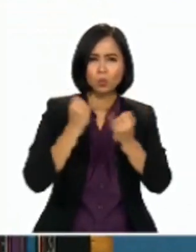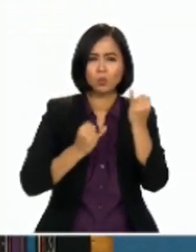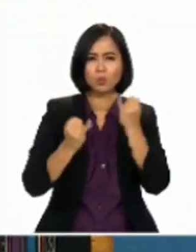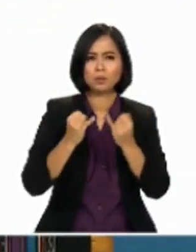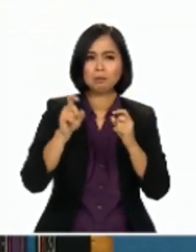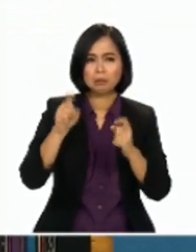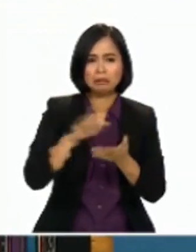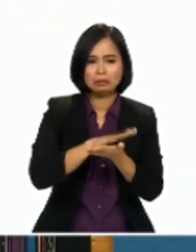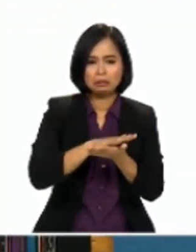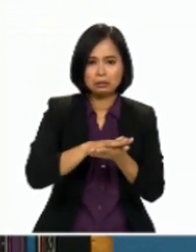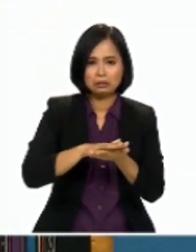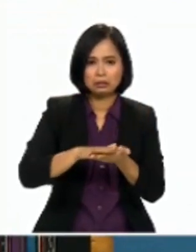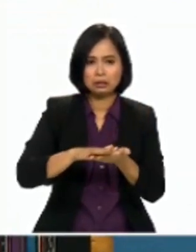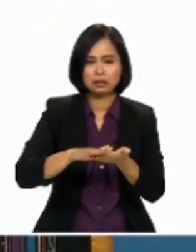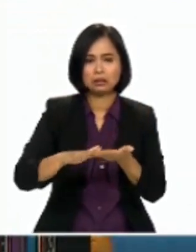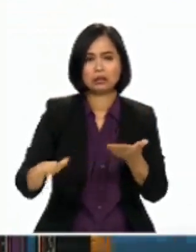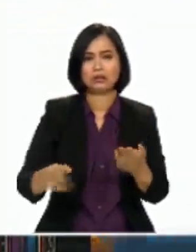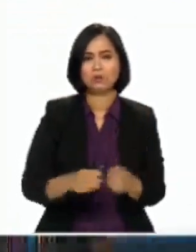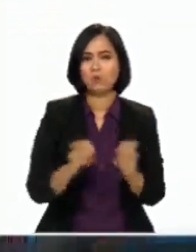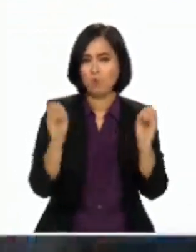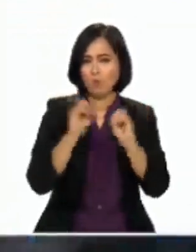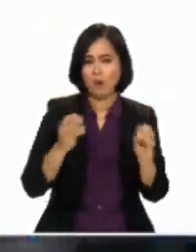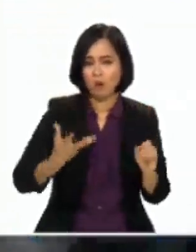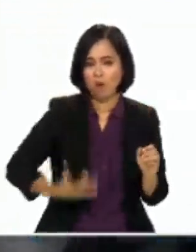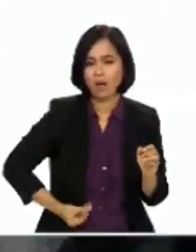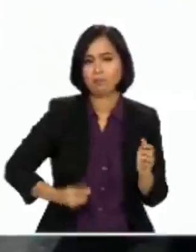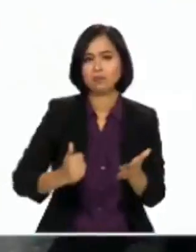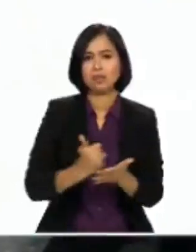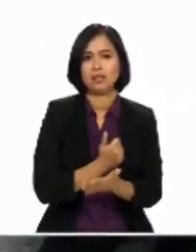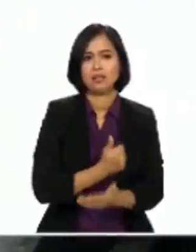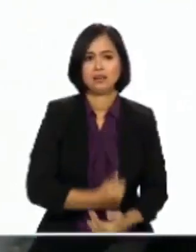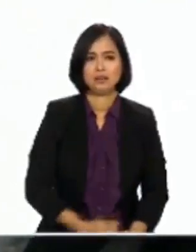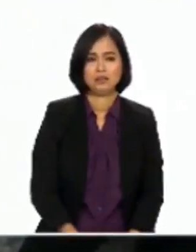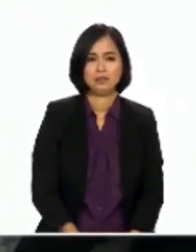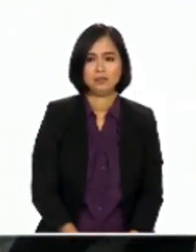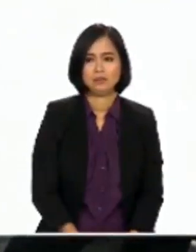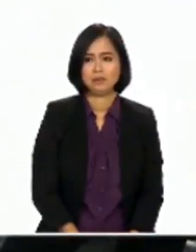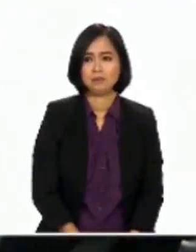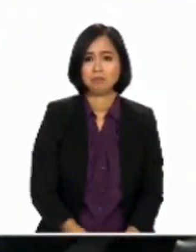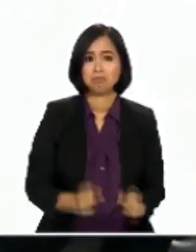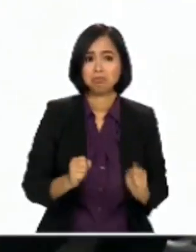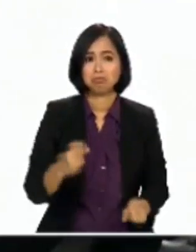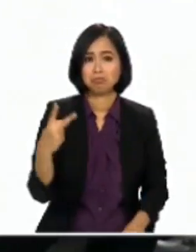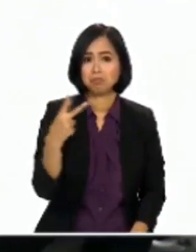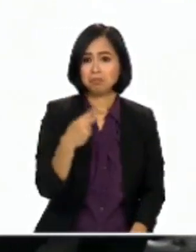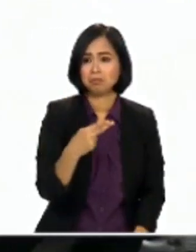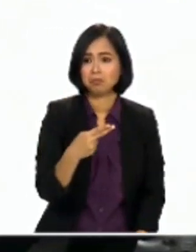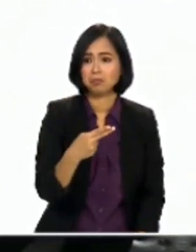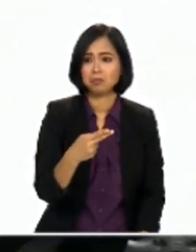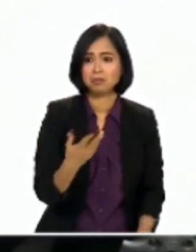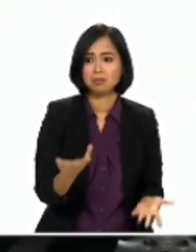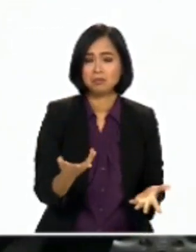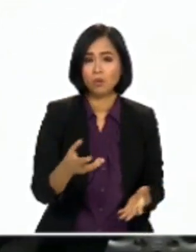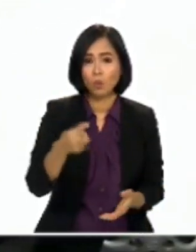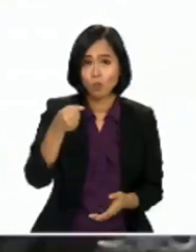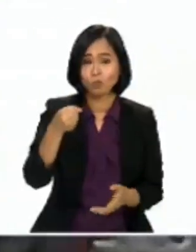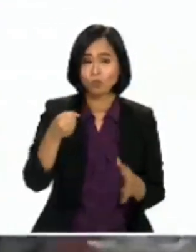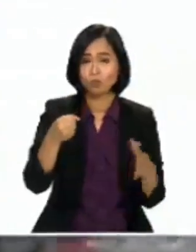clean and less corrupt. May I cut and just